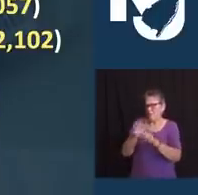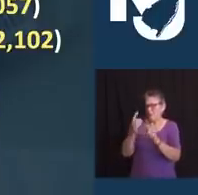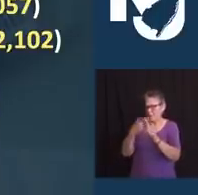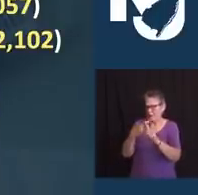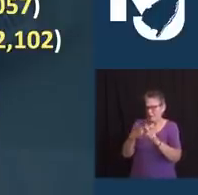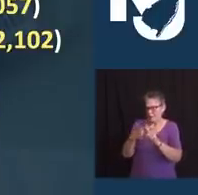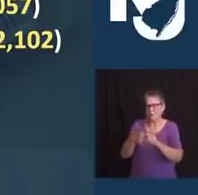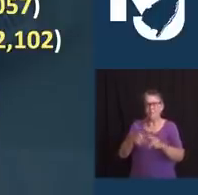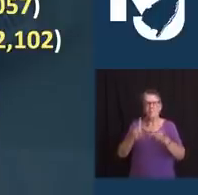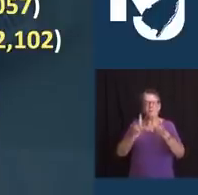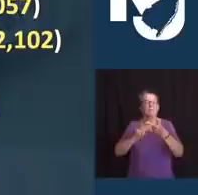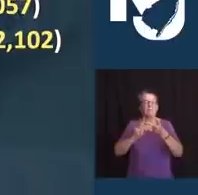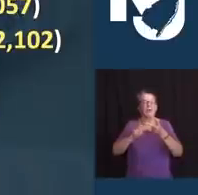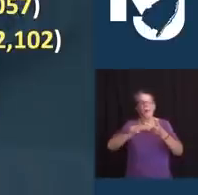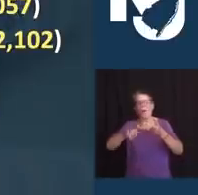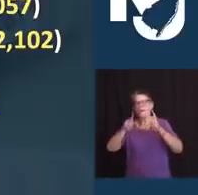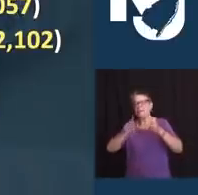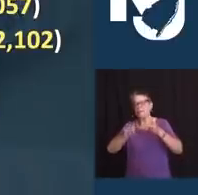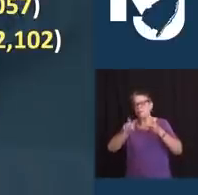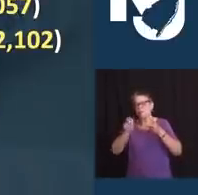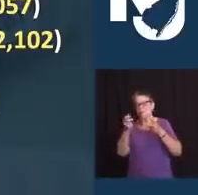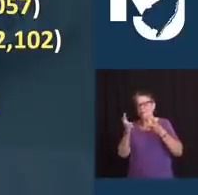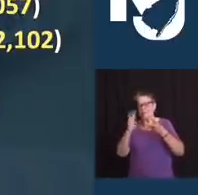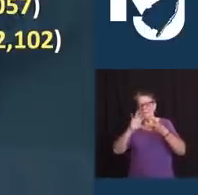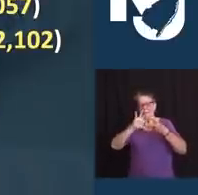6,456 PCR and